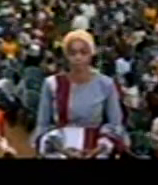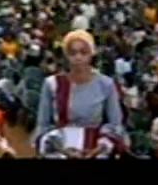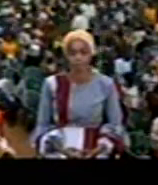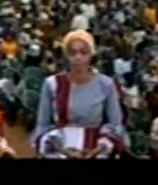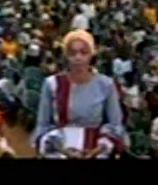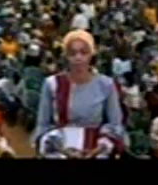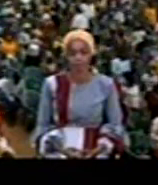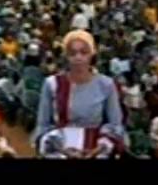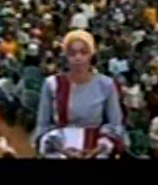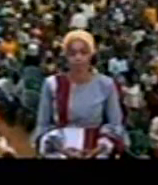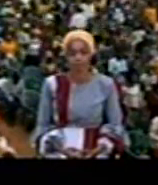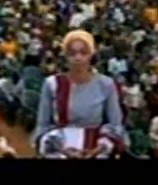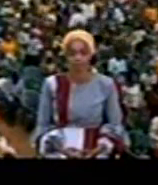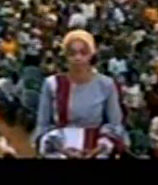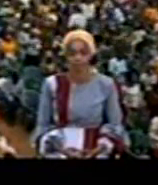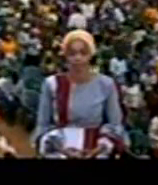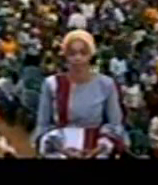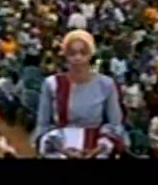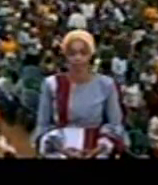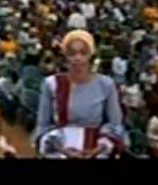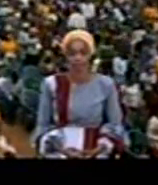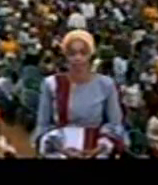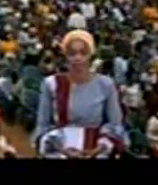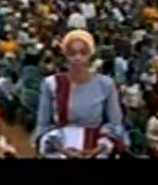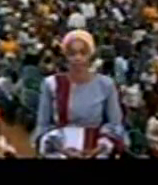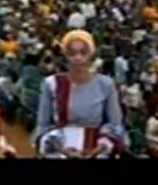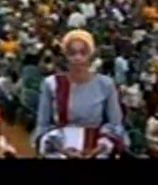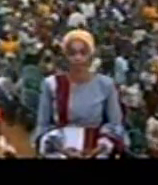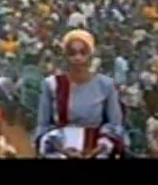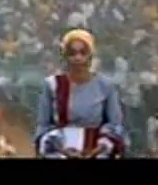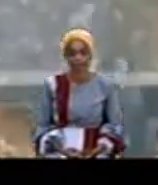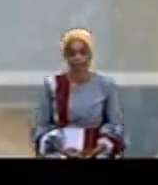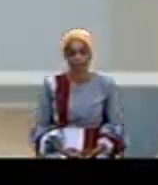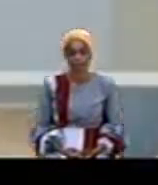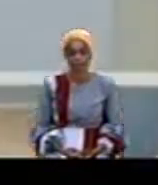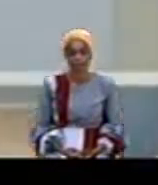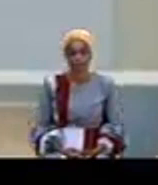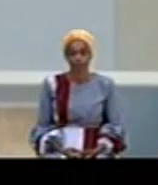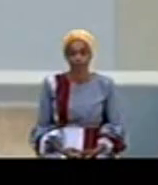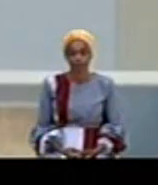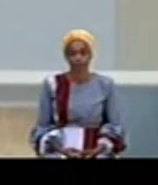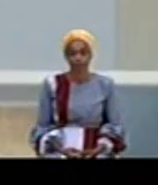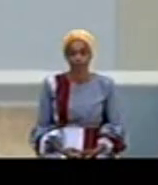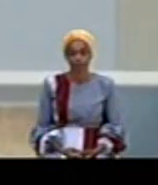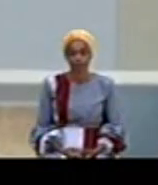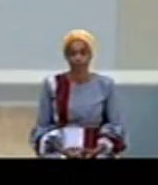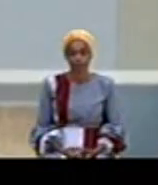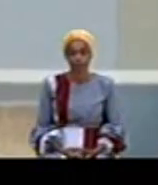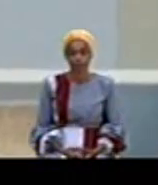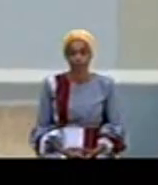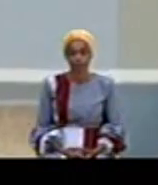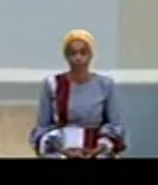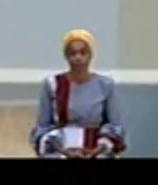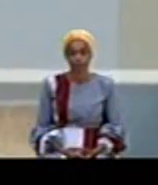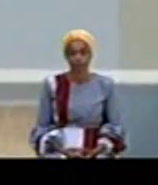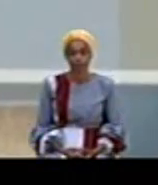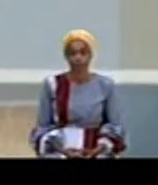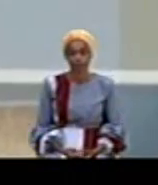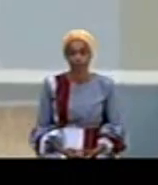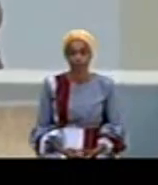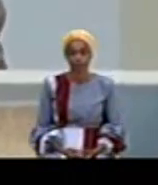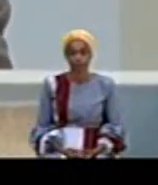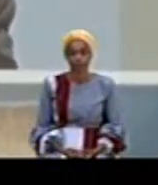on Jesus' name. When darkness seems to hide his face, I rest on